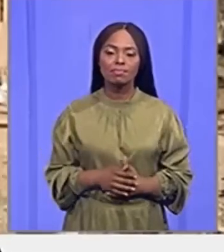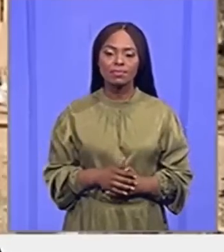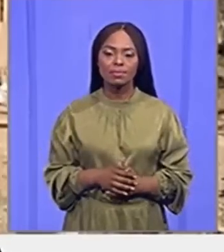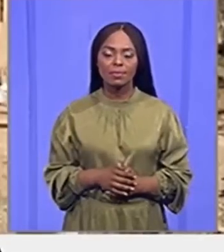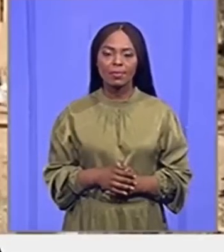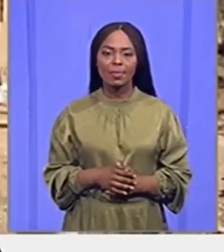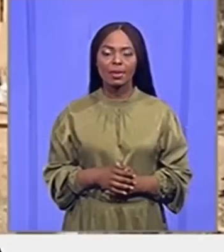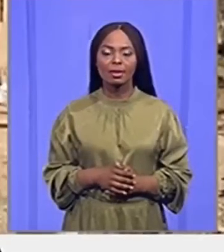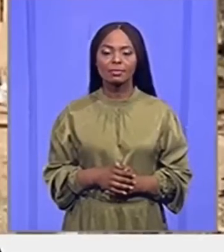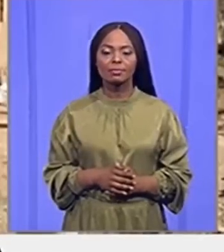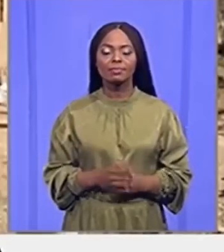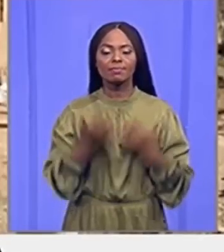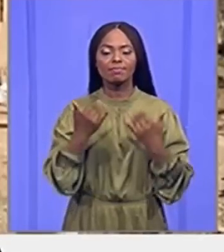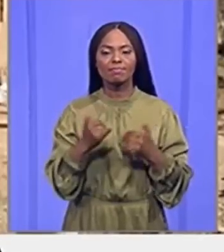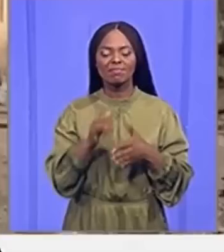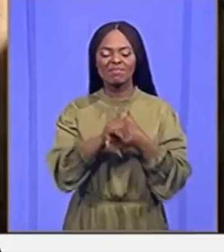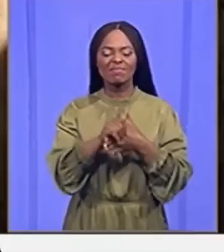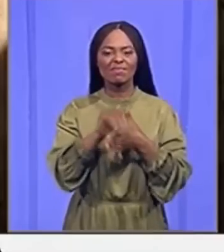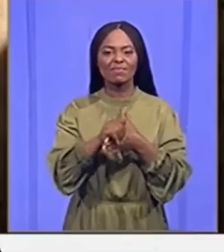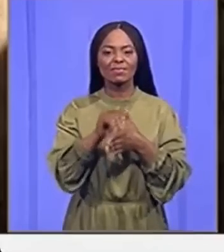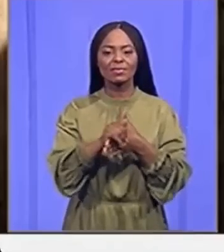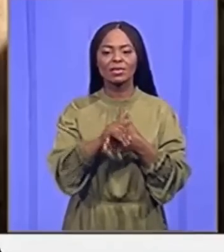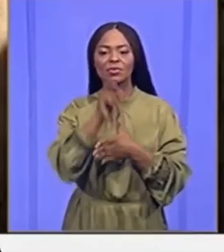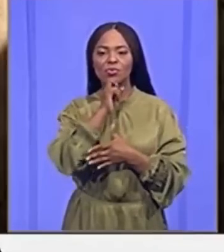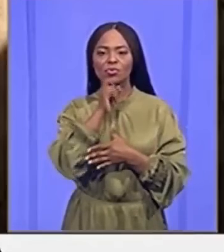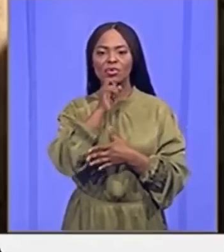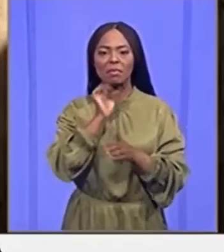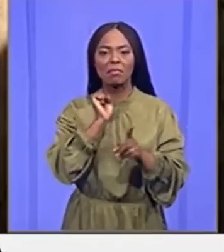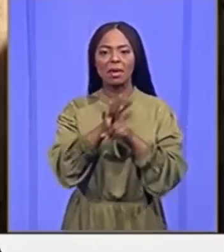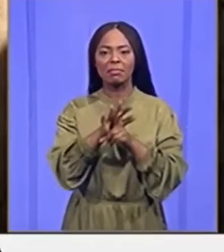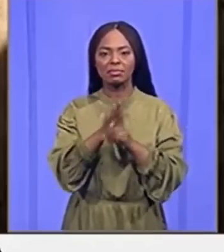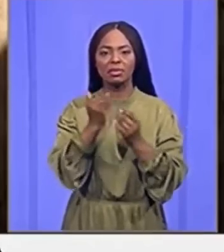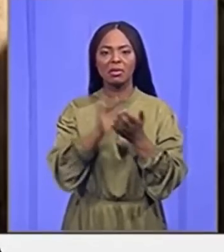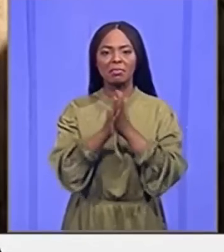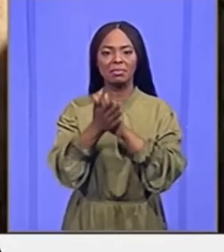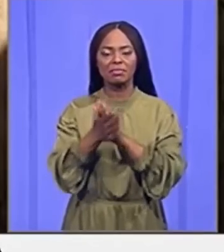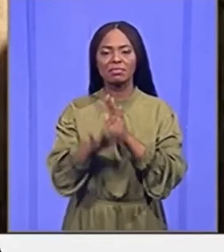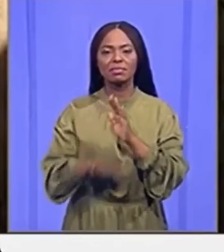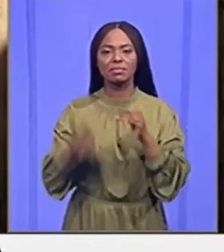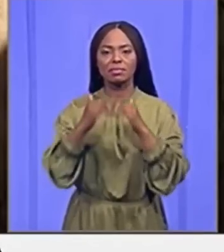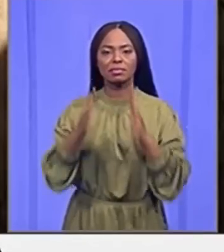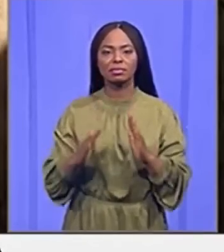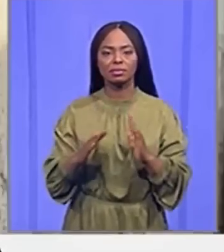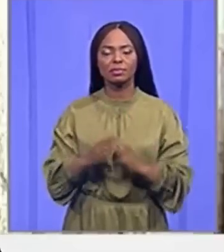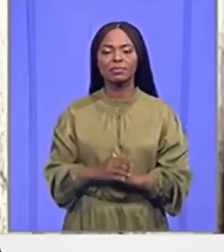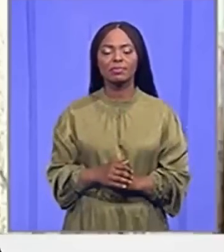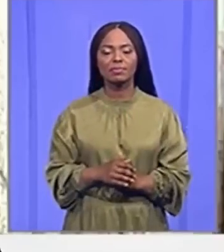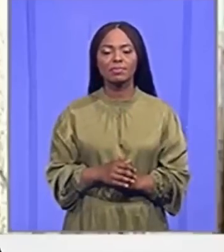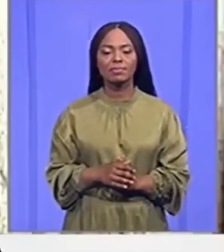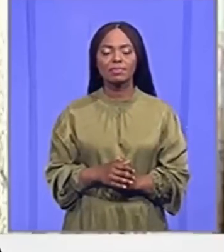Kgallo ya matlo e tswela pele ho thefula baahi ba motse wa Morago Thabanchu Free State jwalo ka ha ba ntse ba dula matlong a mobu.